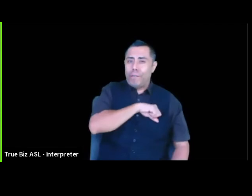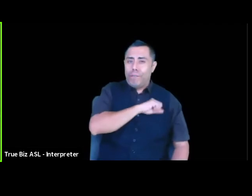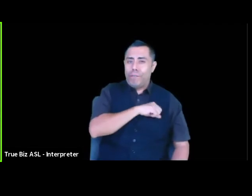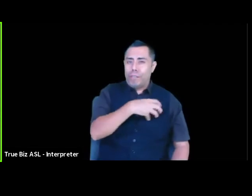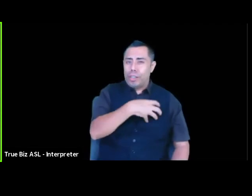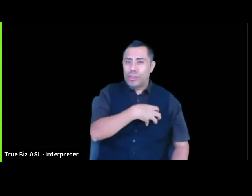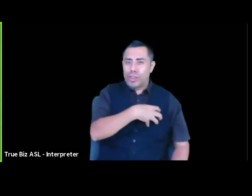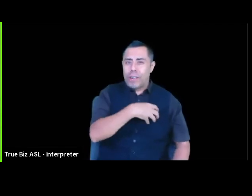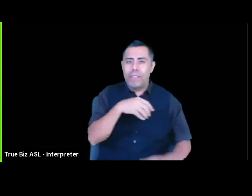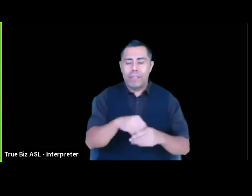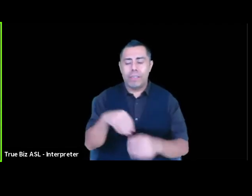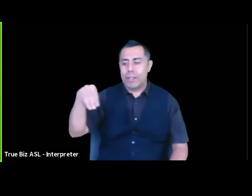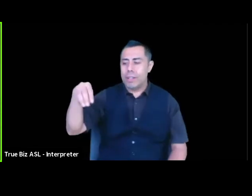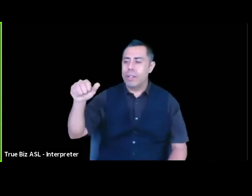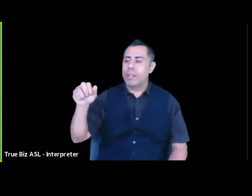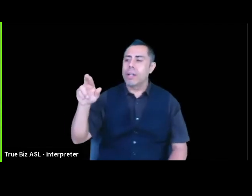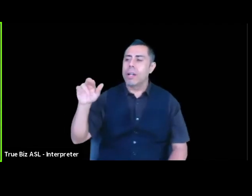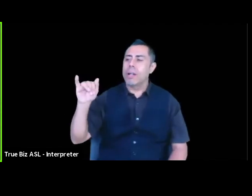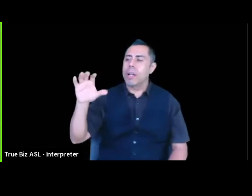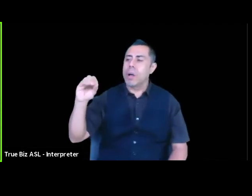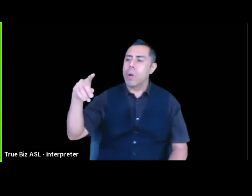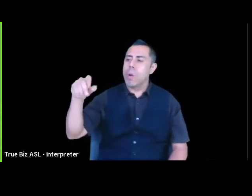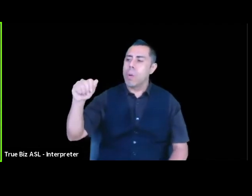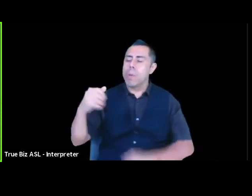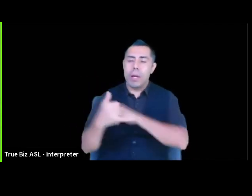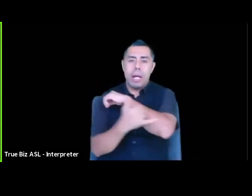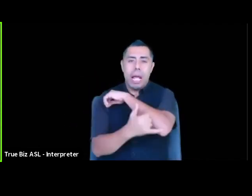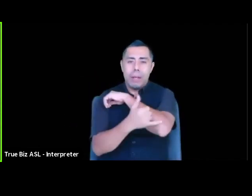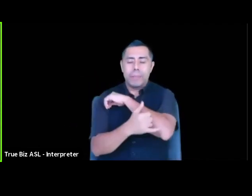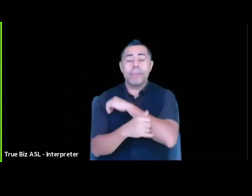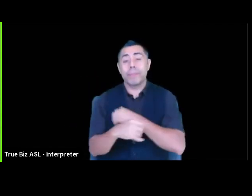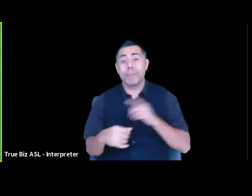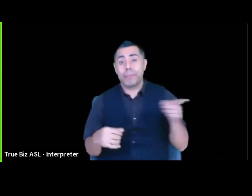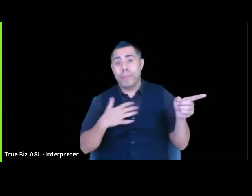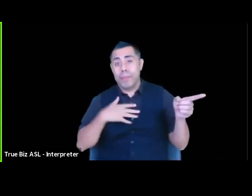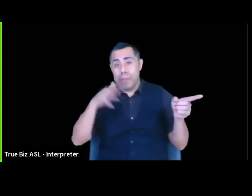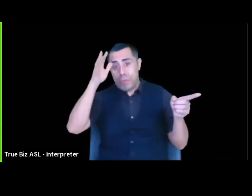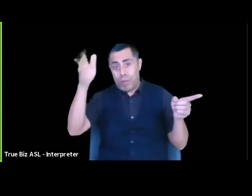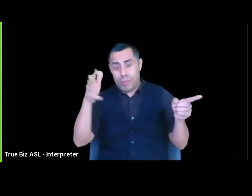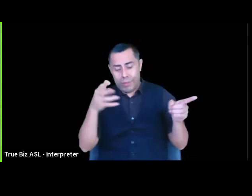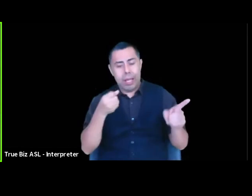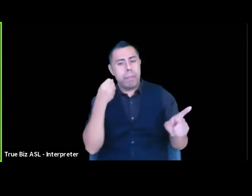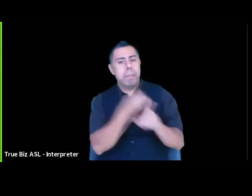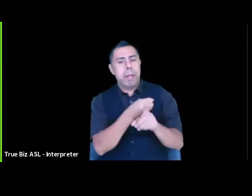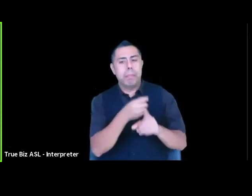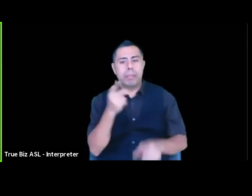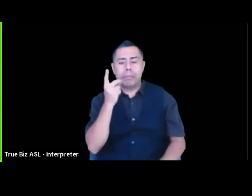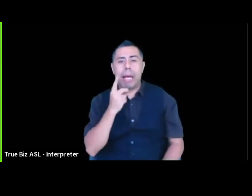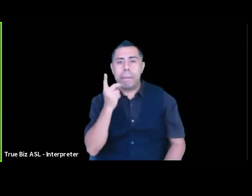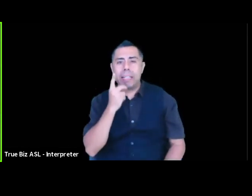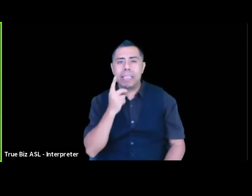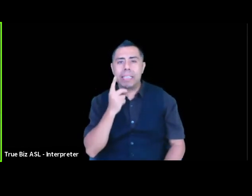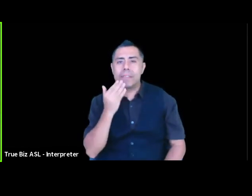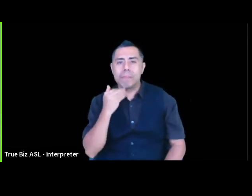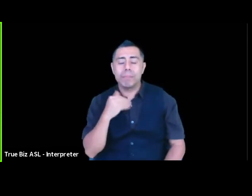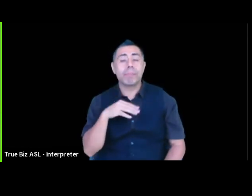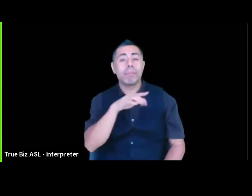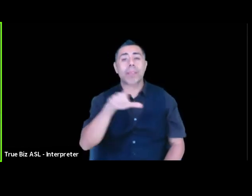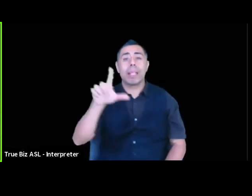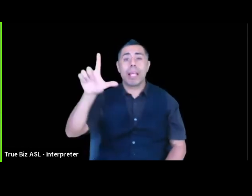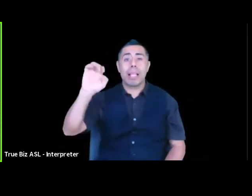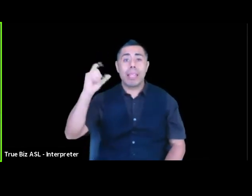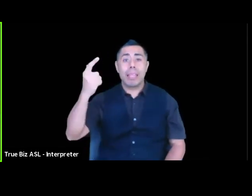But he developed diabetes and had to have his leg amputated and ended up dying on the operating